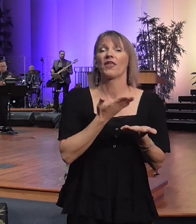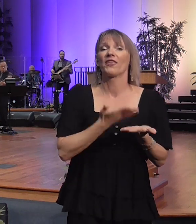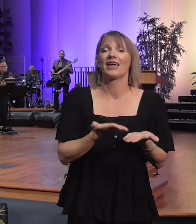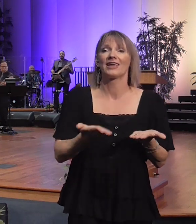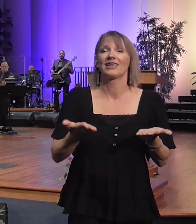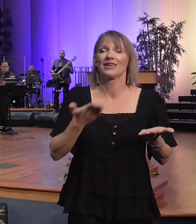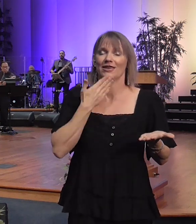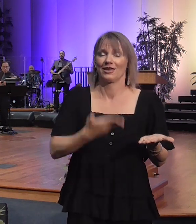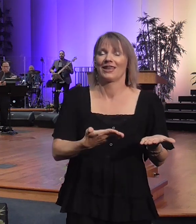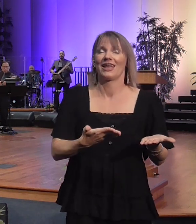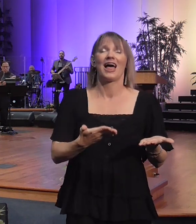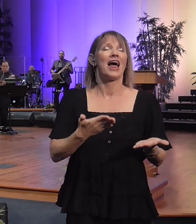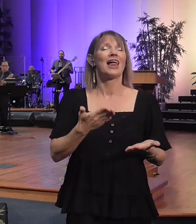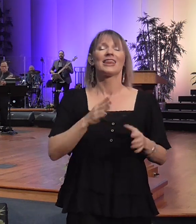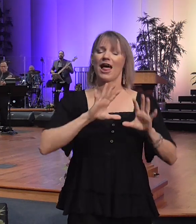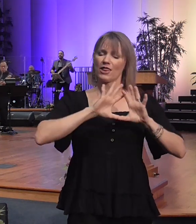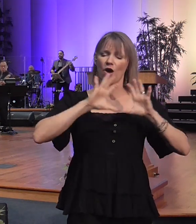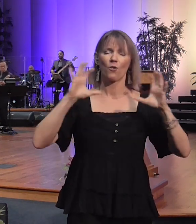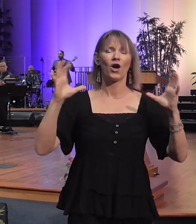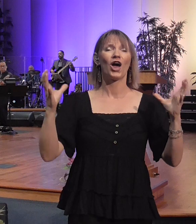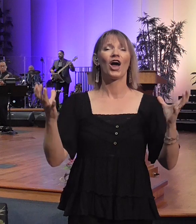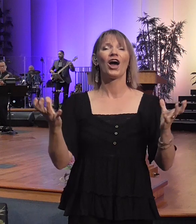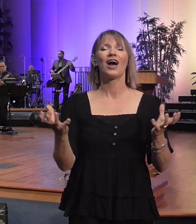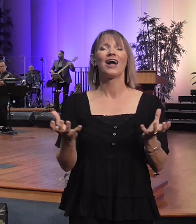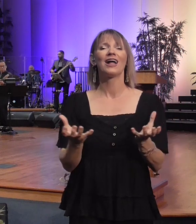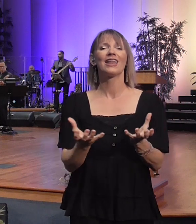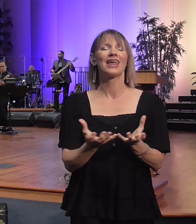good that the world